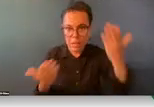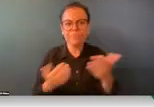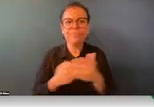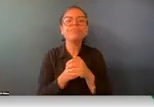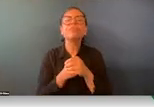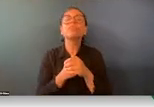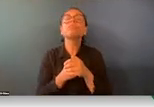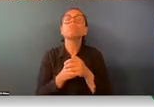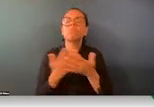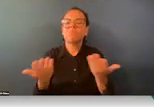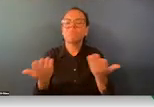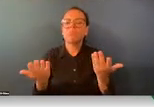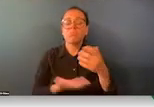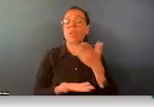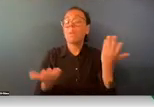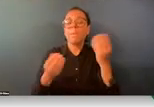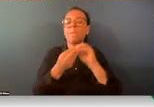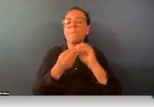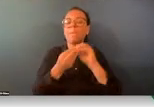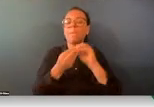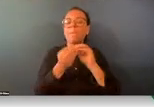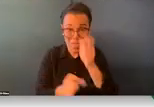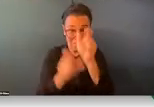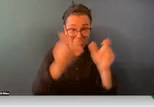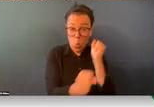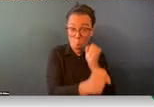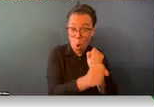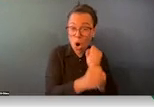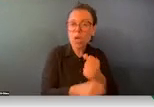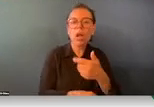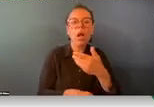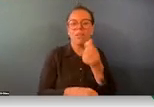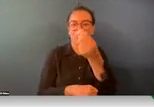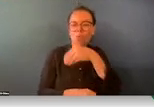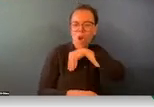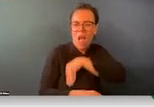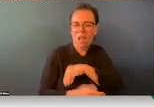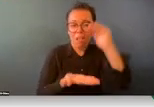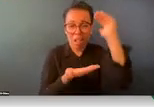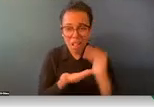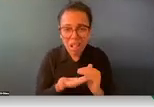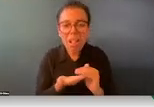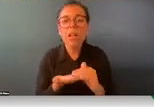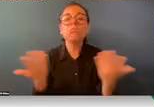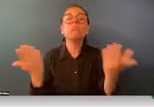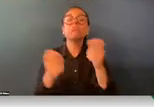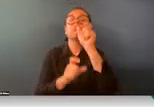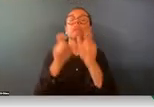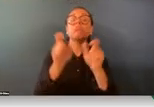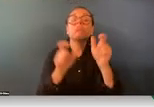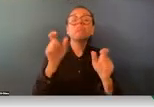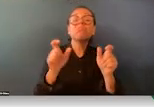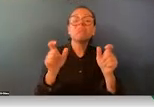water insecurity. Women are expected to care for children, the elderly, and the sick. This work is unpaid and